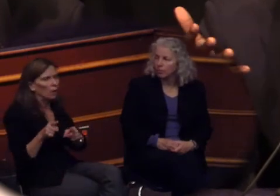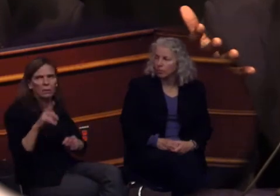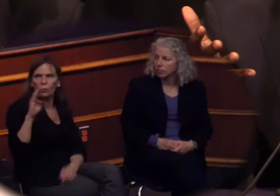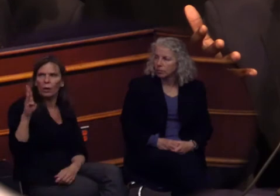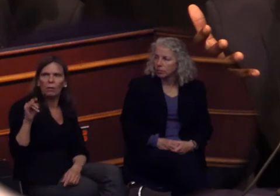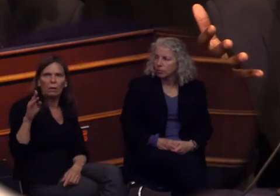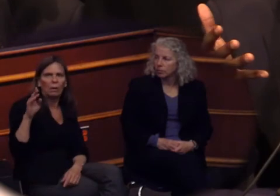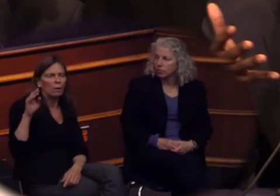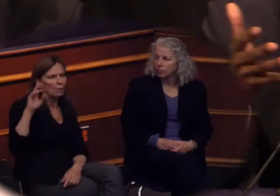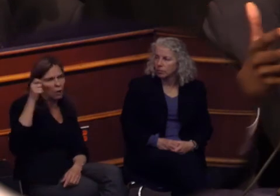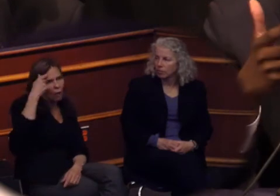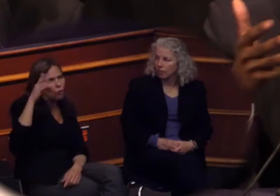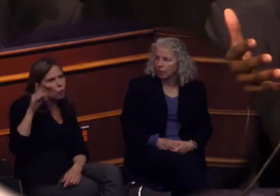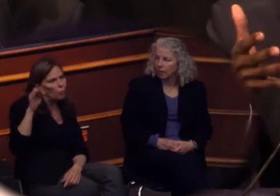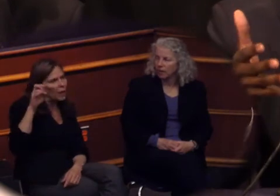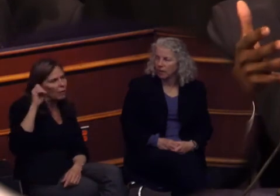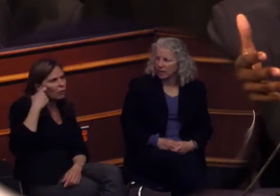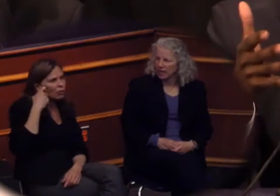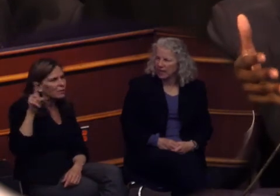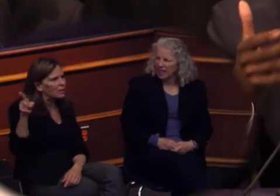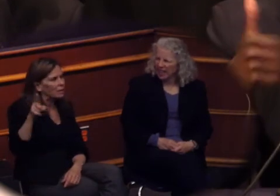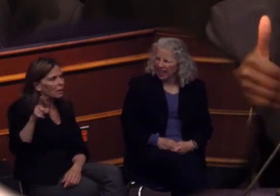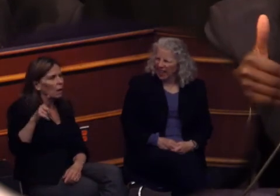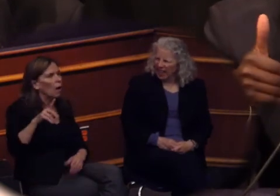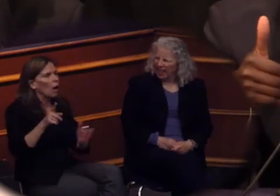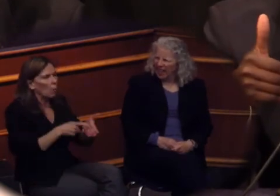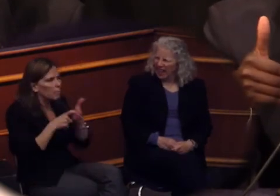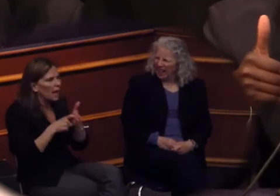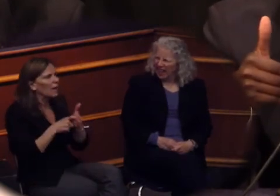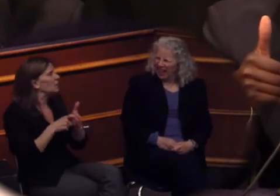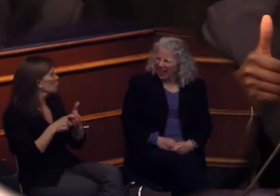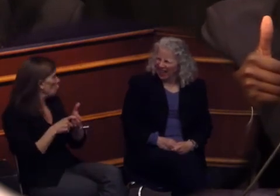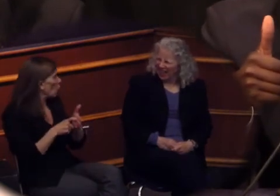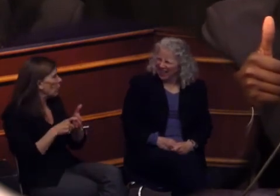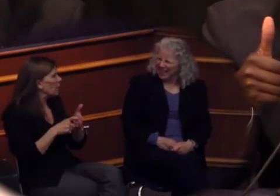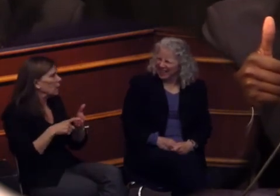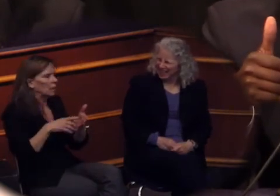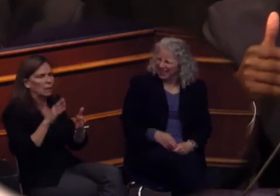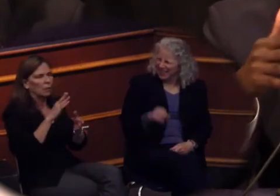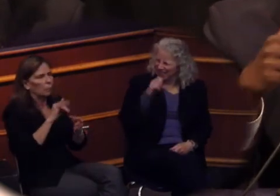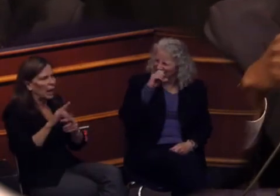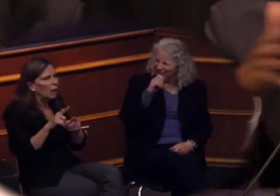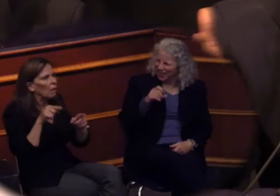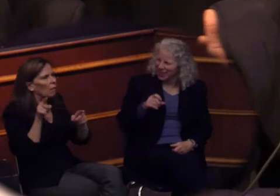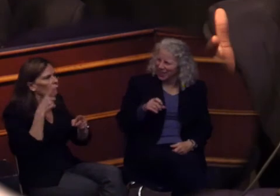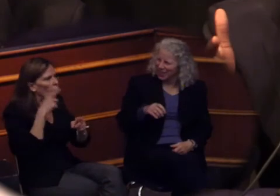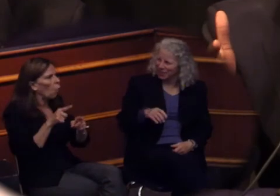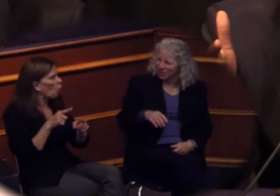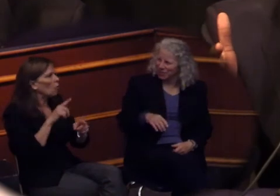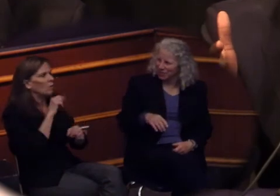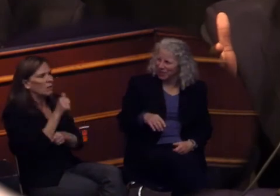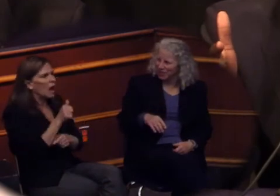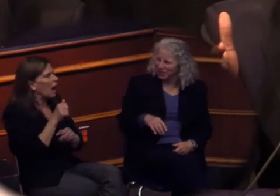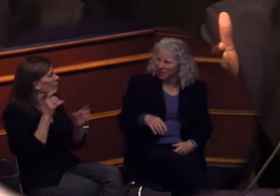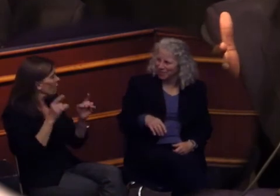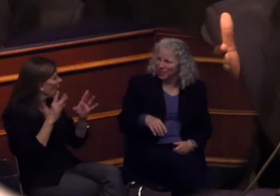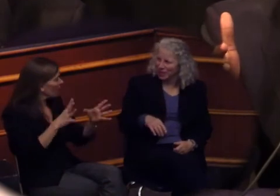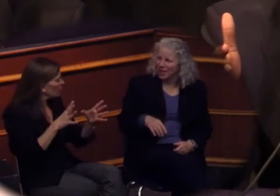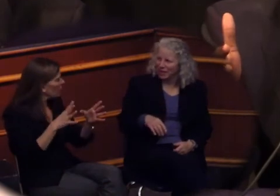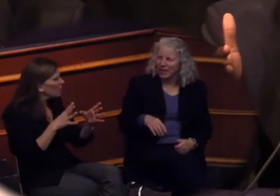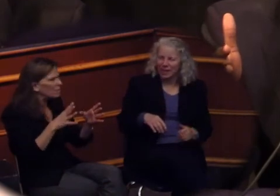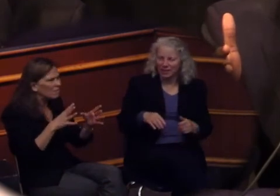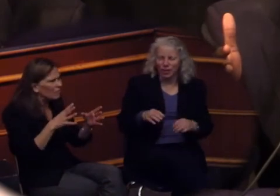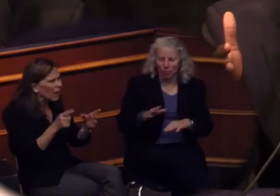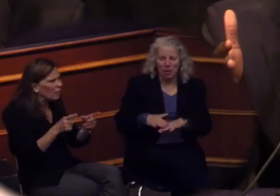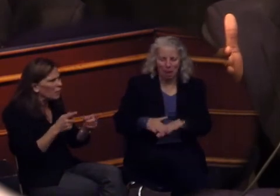just recently did, submitted a mandatory minimum bill for nonviolent drug offenders in August. We need to get rid of mandatory minimums for this